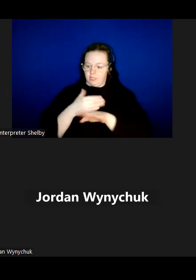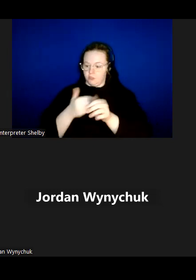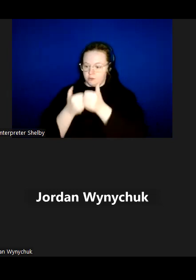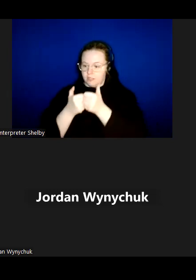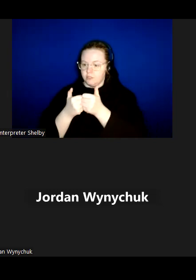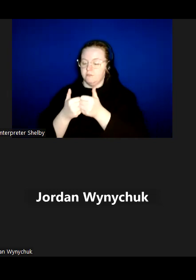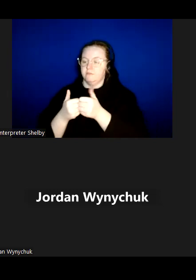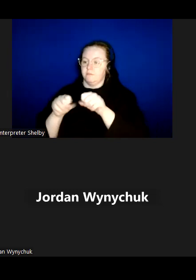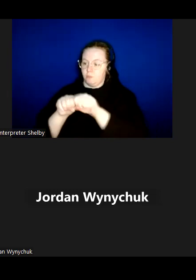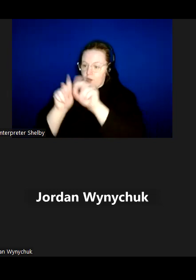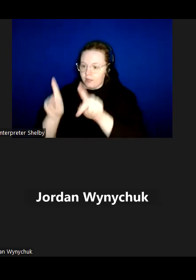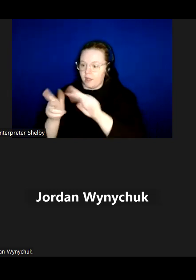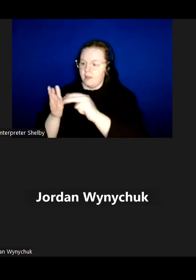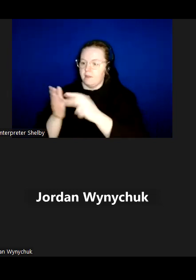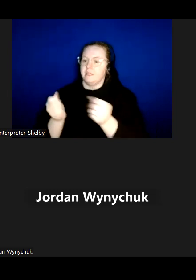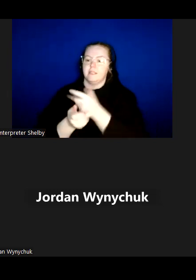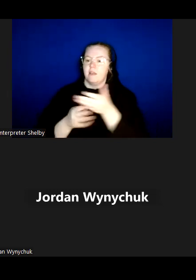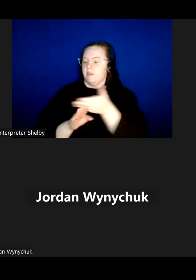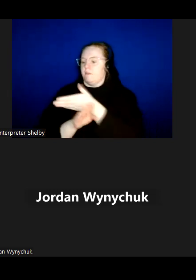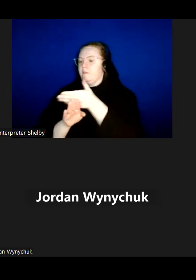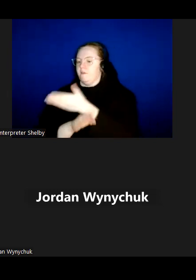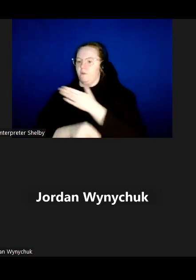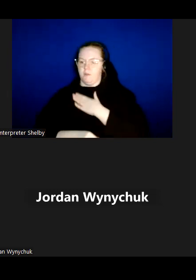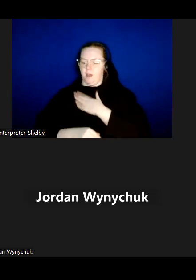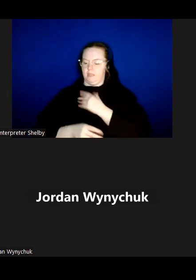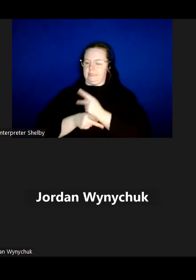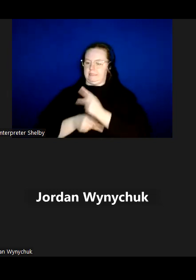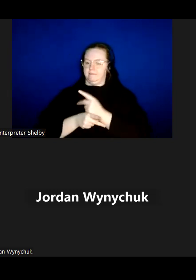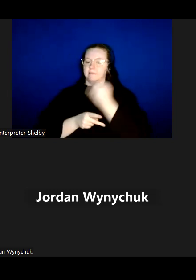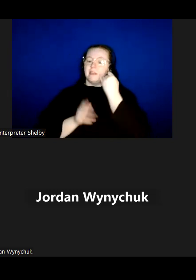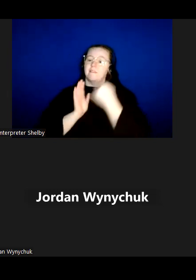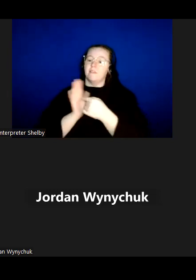place. If you have joint ownership of, say, a house,